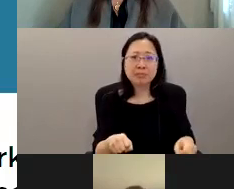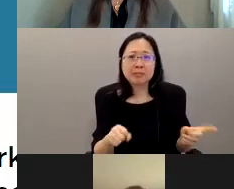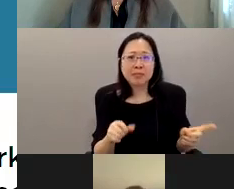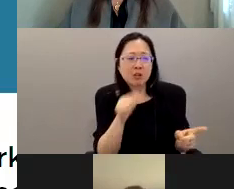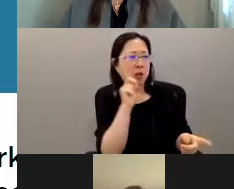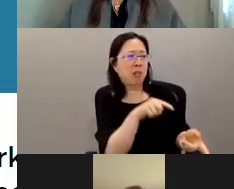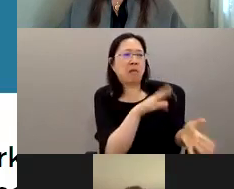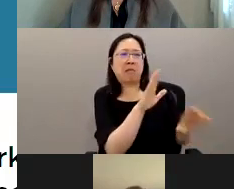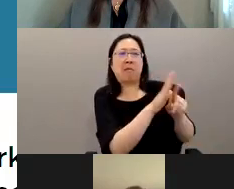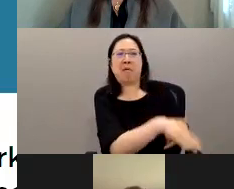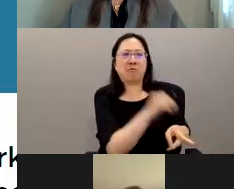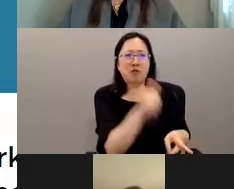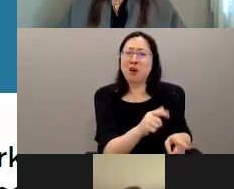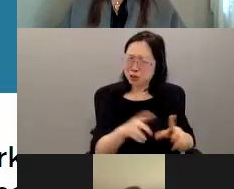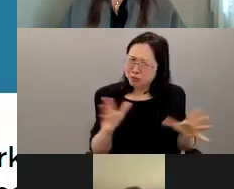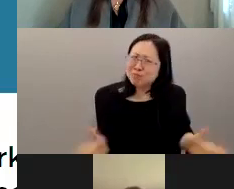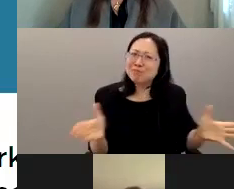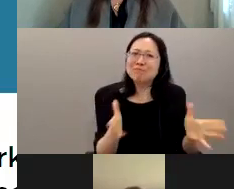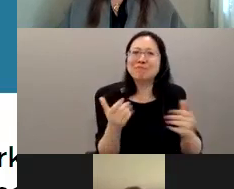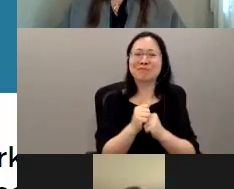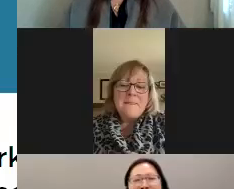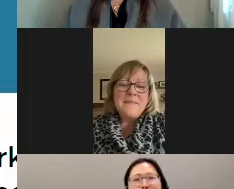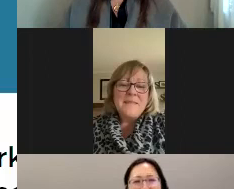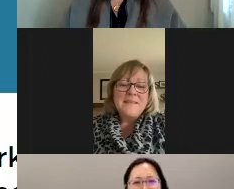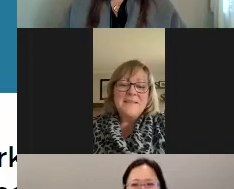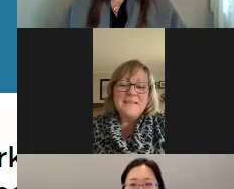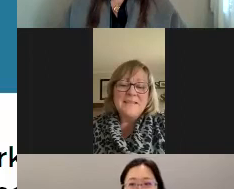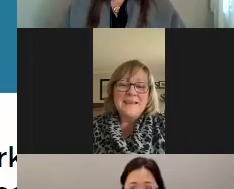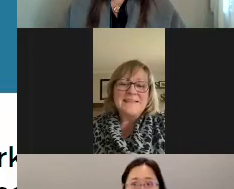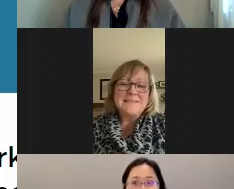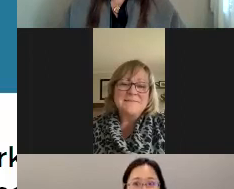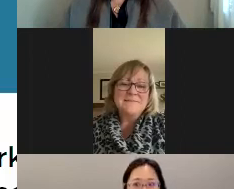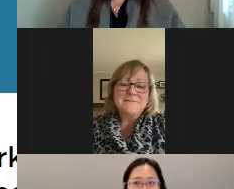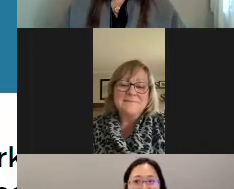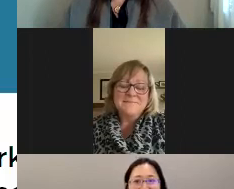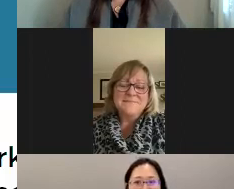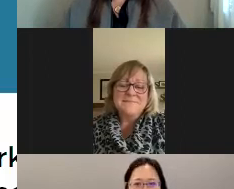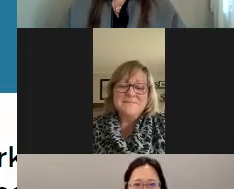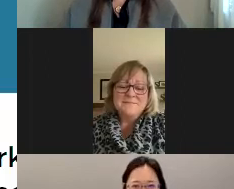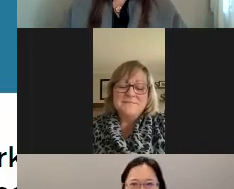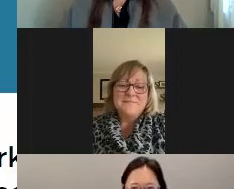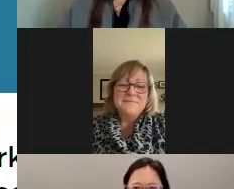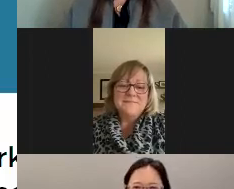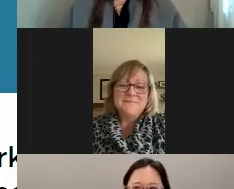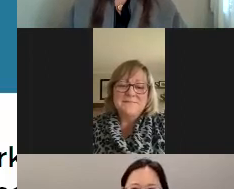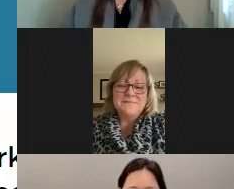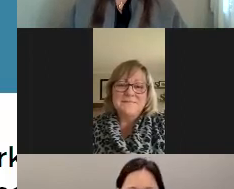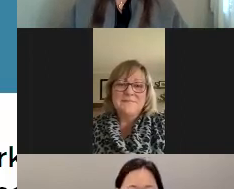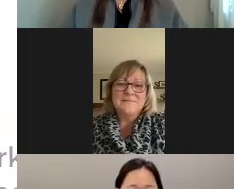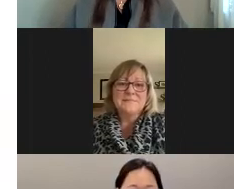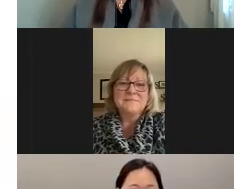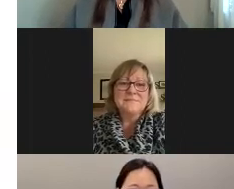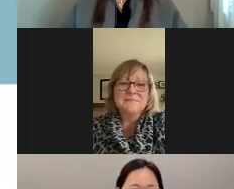individuals. So thanks so much. Congratulations, Susan. Well deserved, truly.